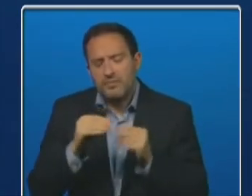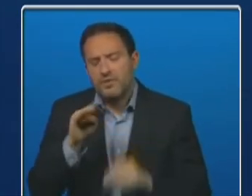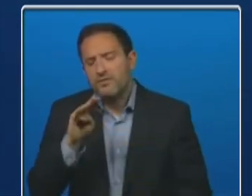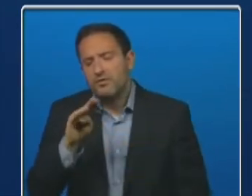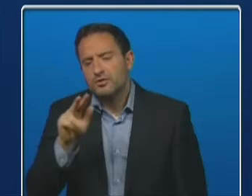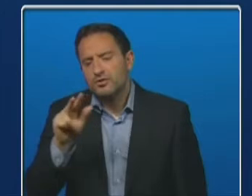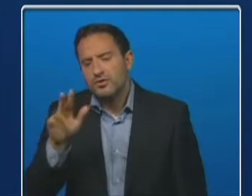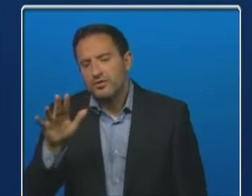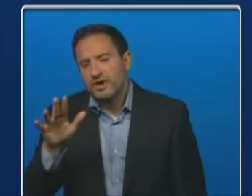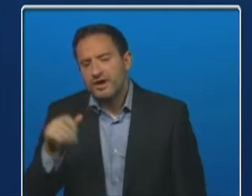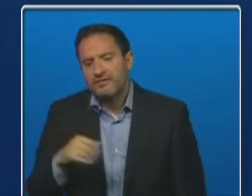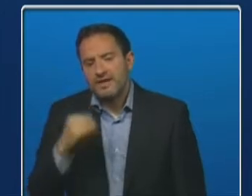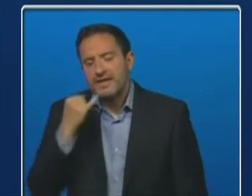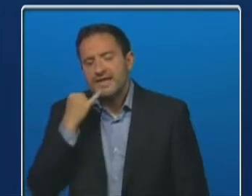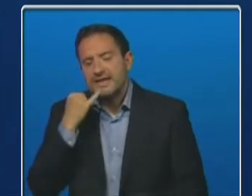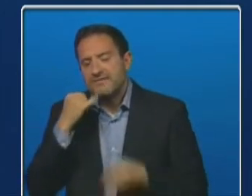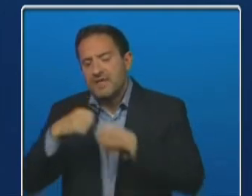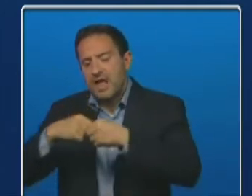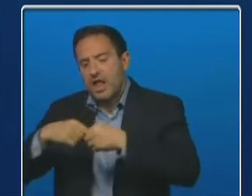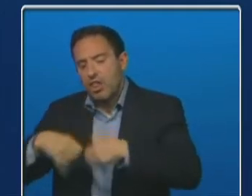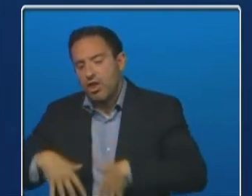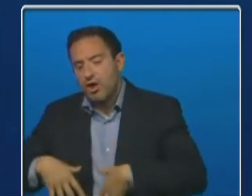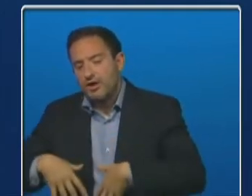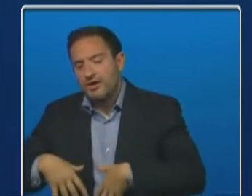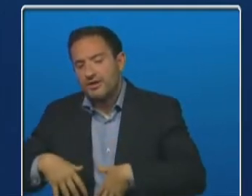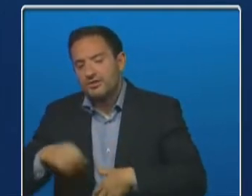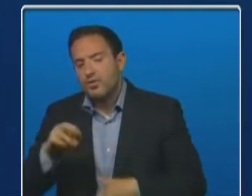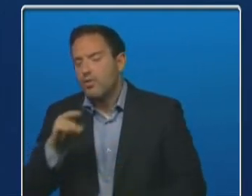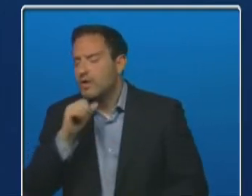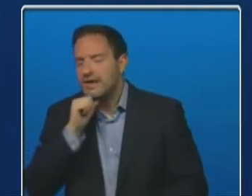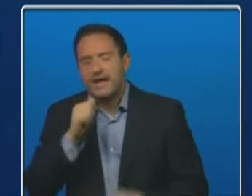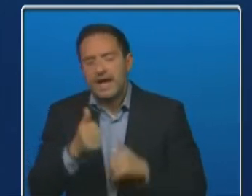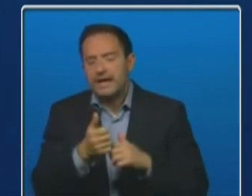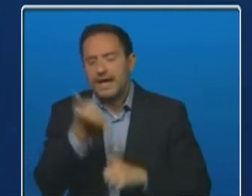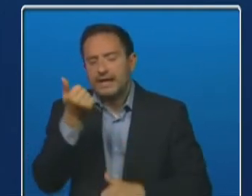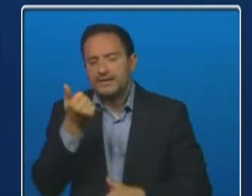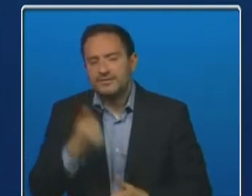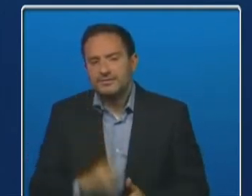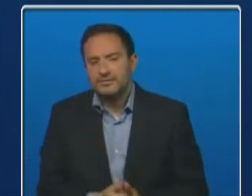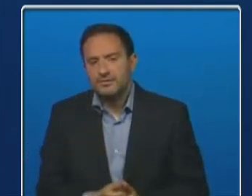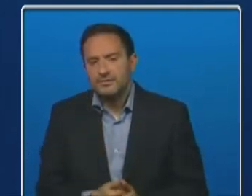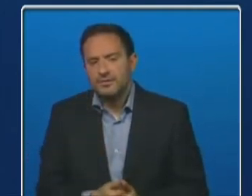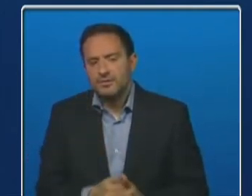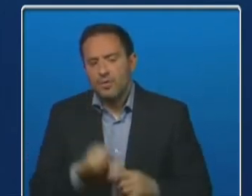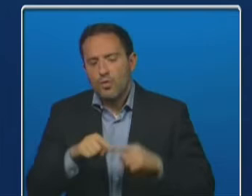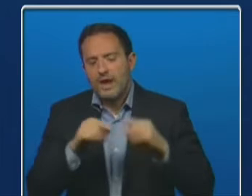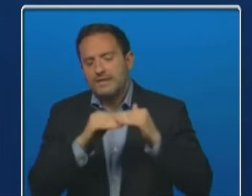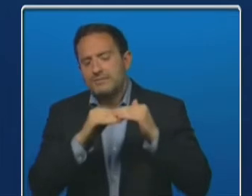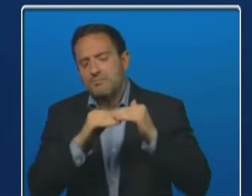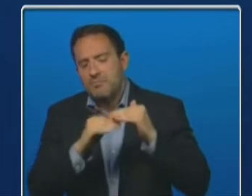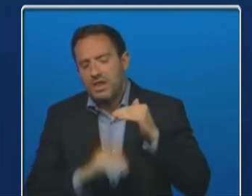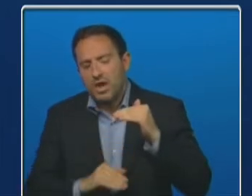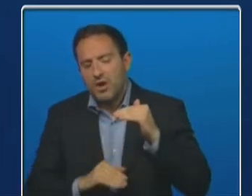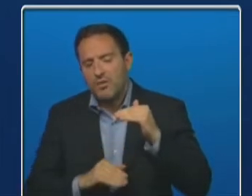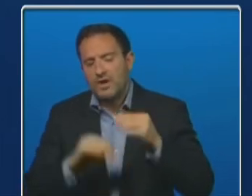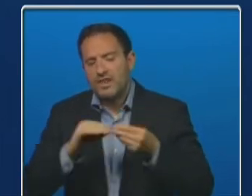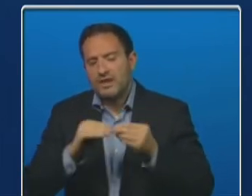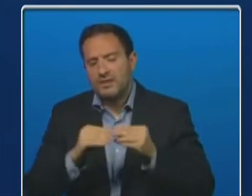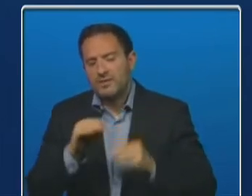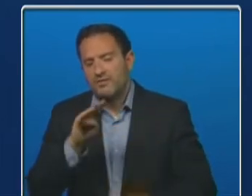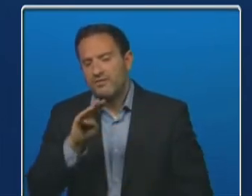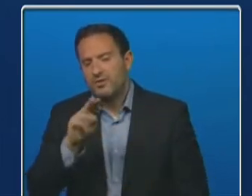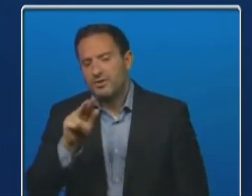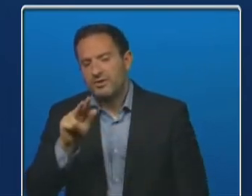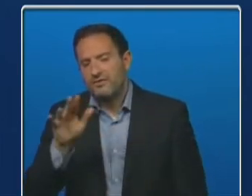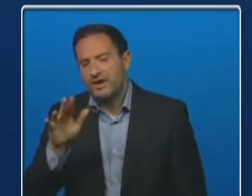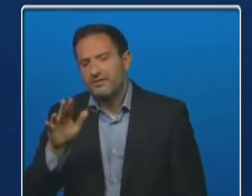to whether they might have lost or not gained one. But when you go below the number 435